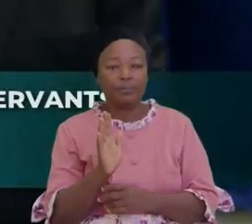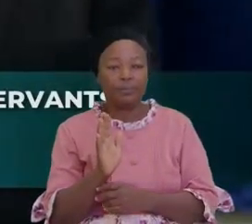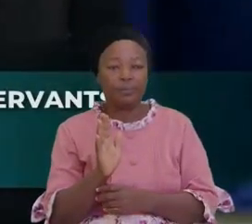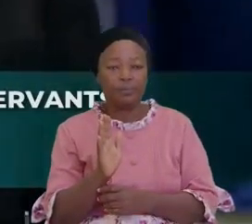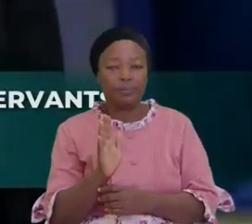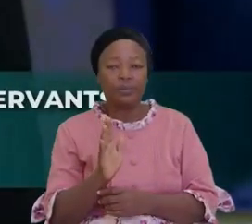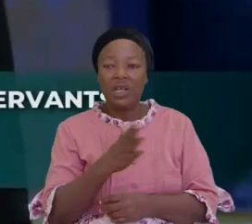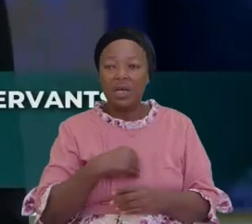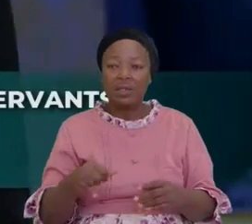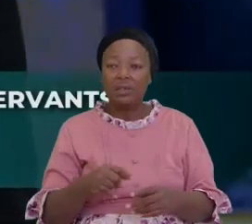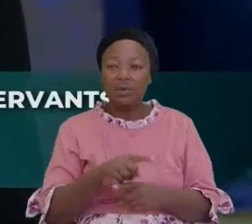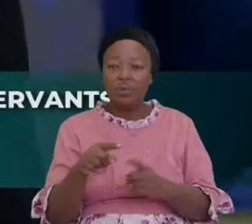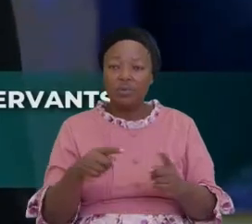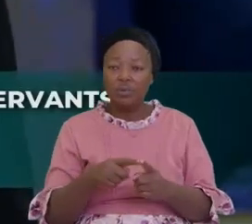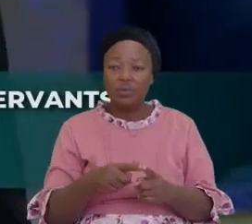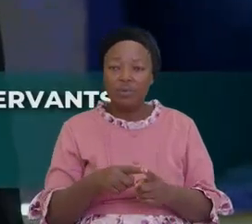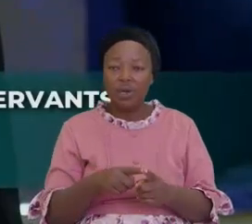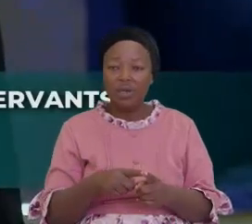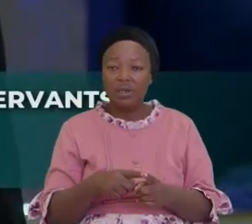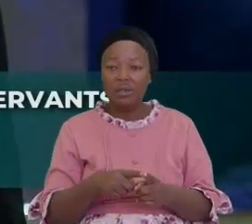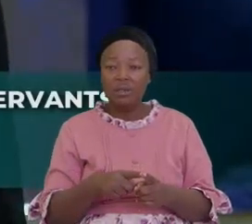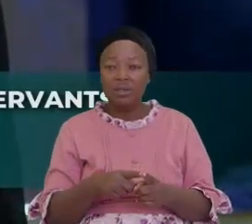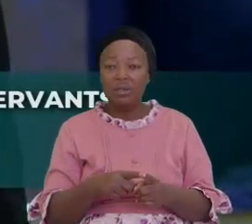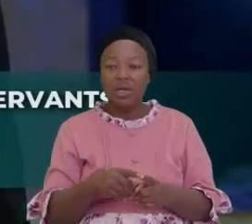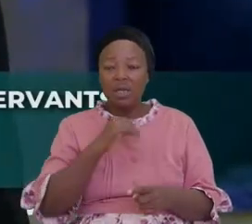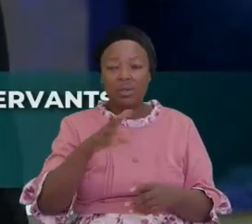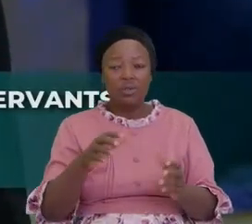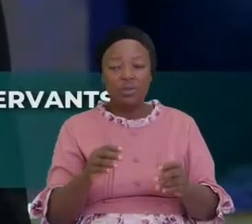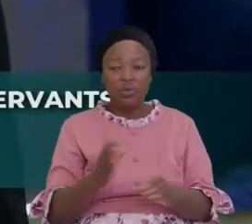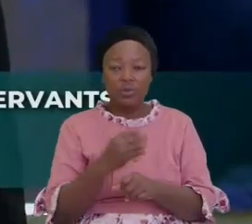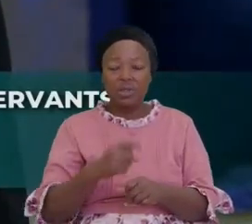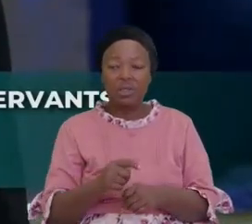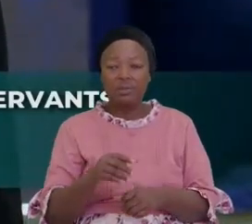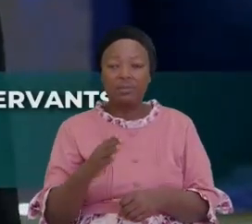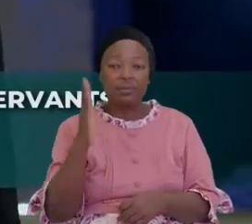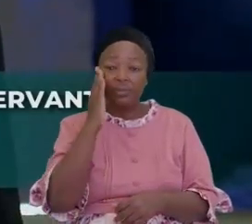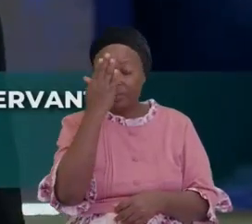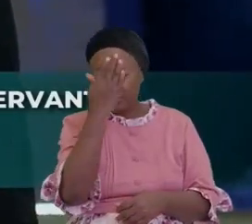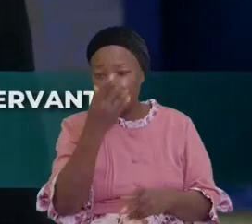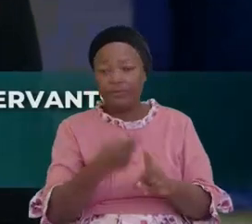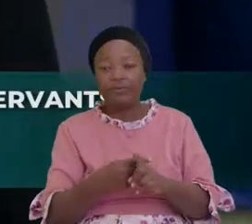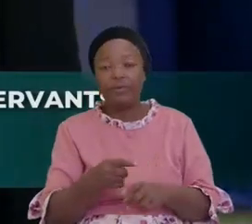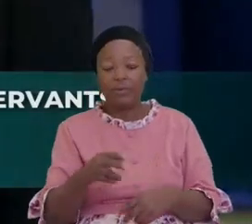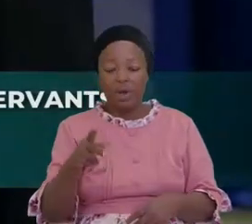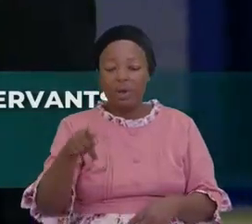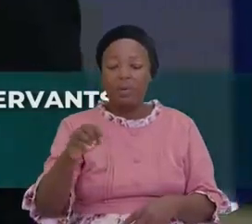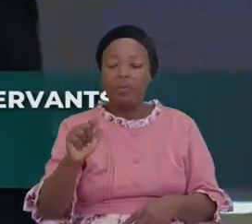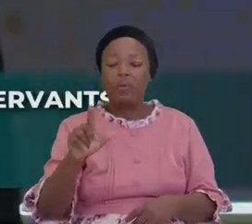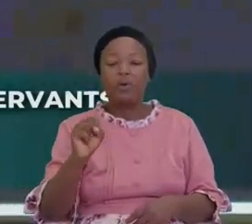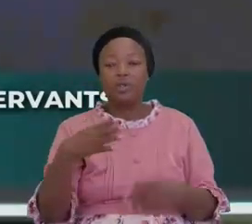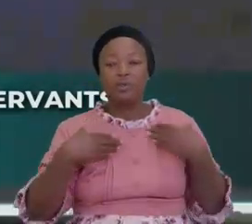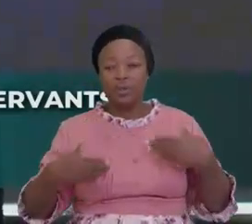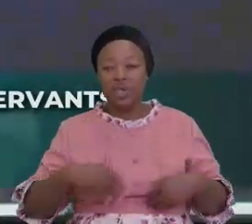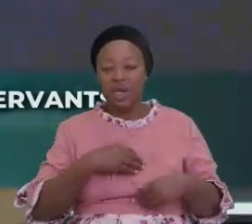And when he took the handkerchief from Paul's body and laid it on the people